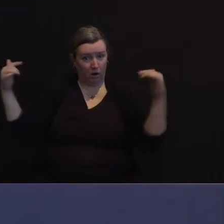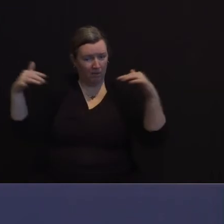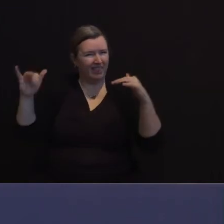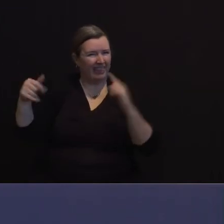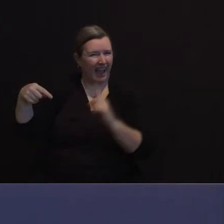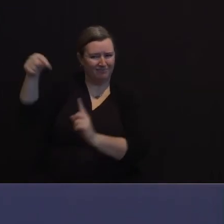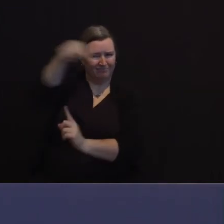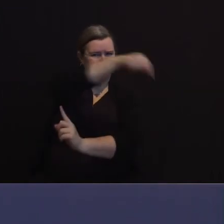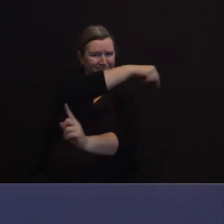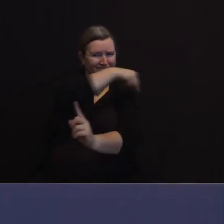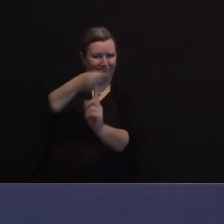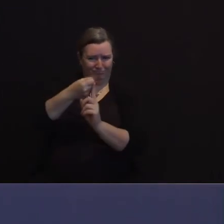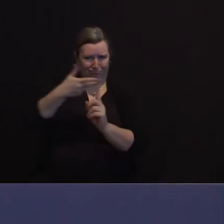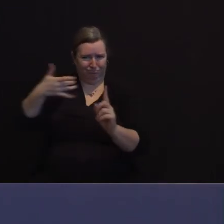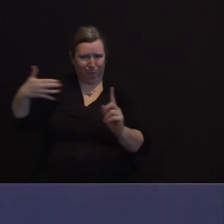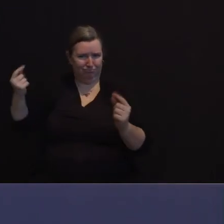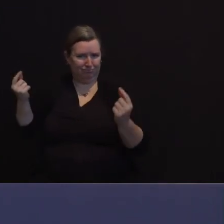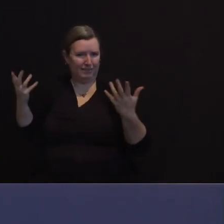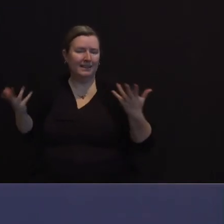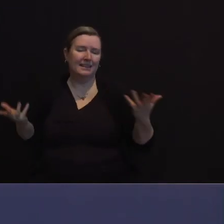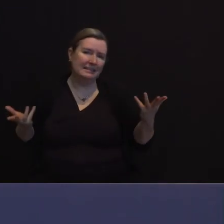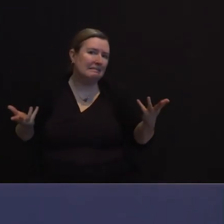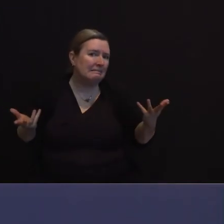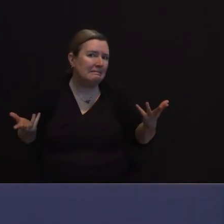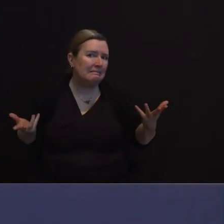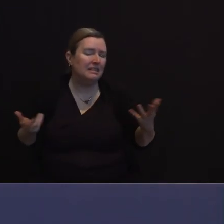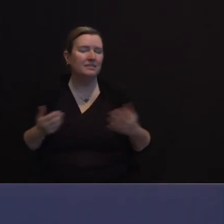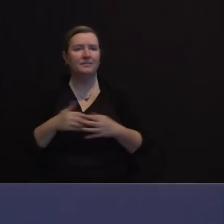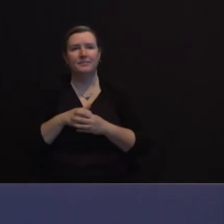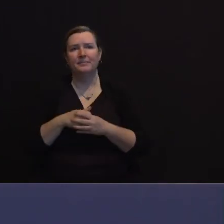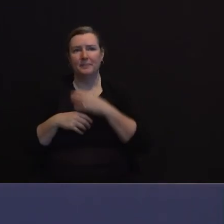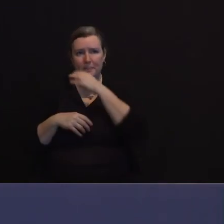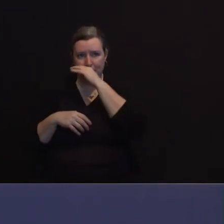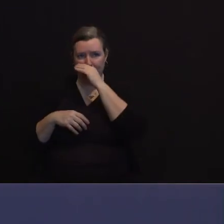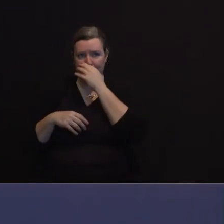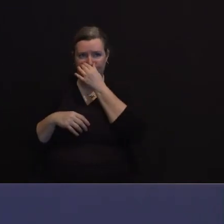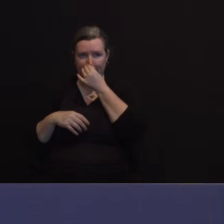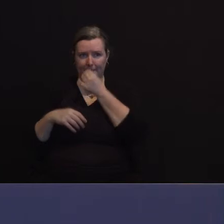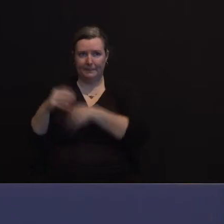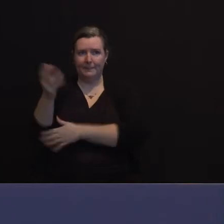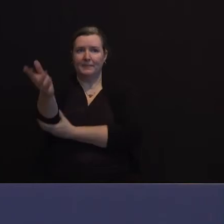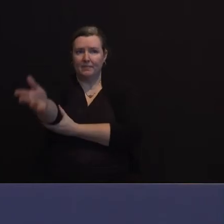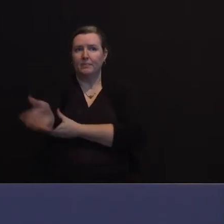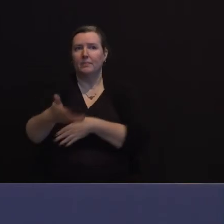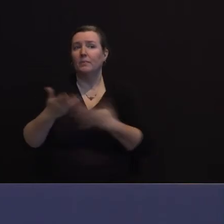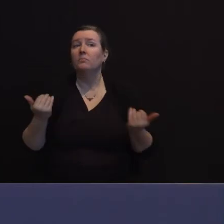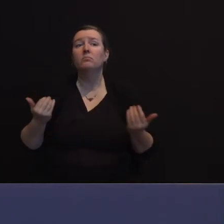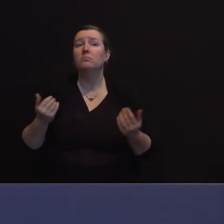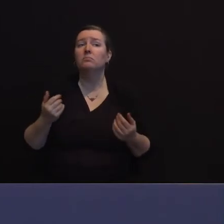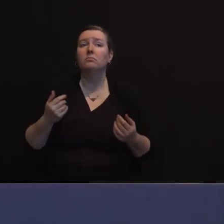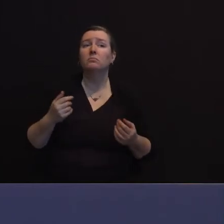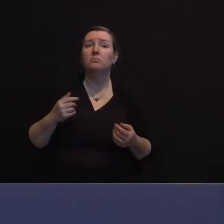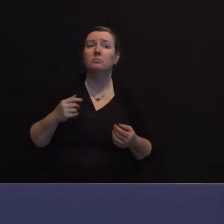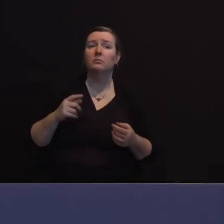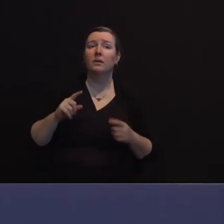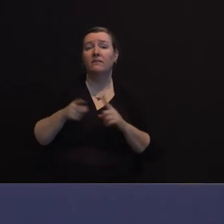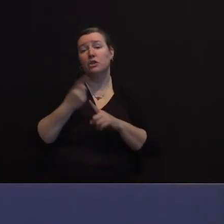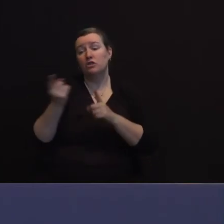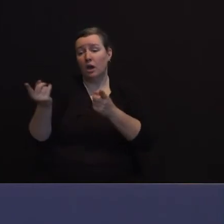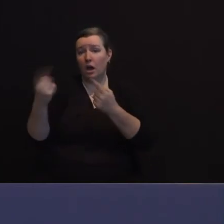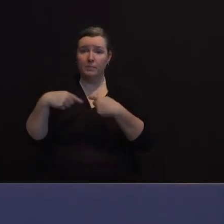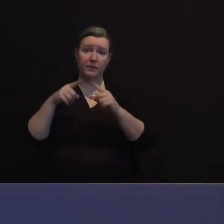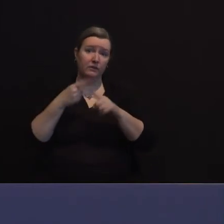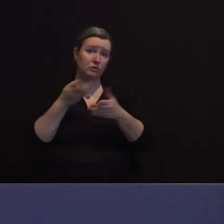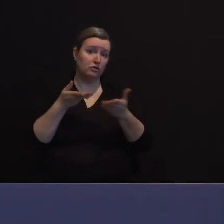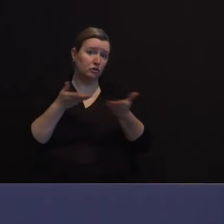Afternoon. Governor, what is your reaction to the first-come, first-served vaccine site that opened last week in Patterson, where no appointments are necessary